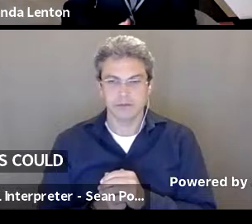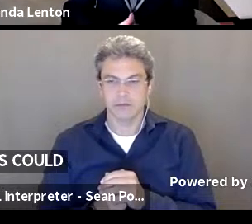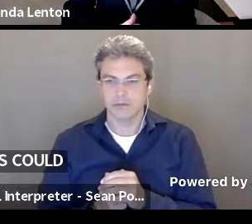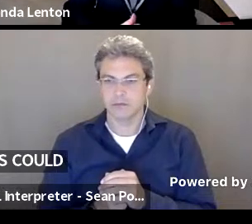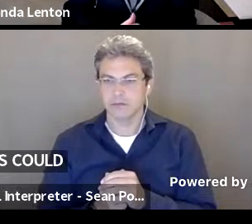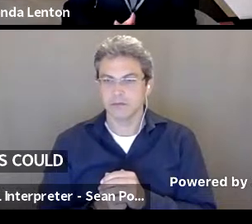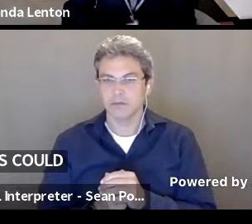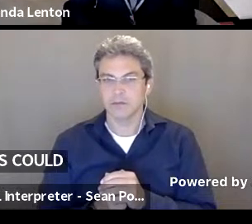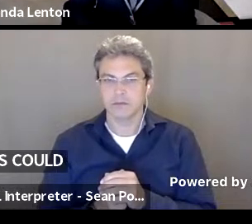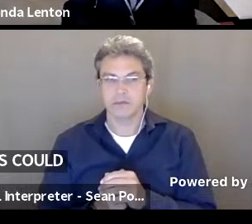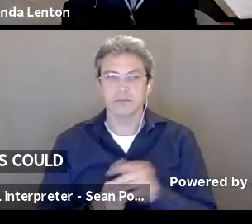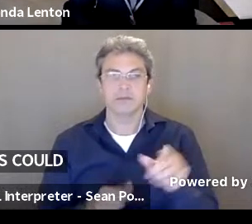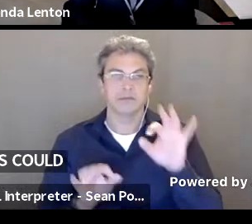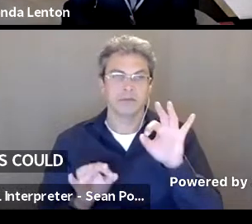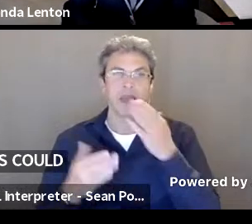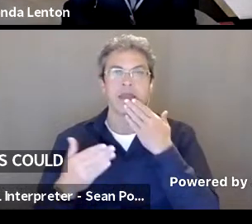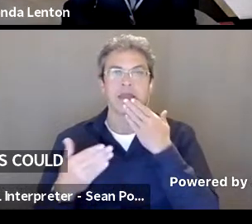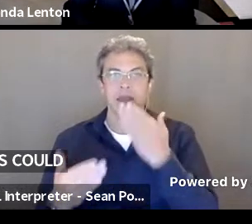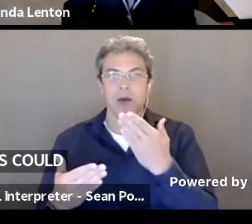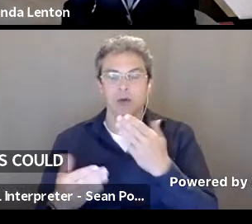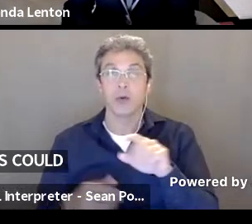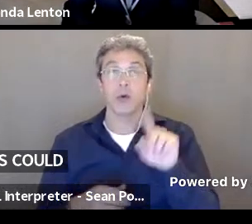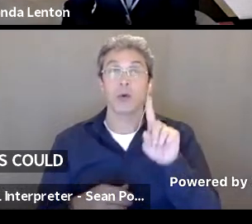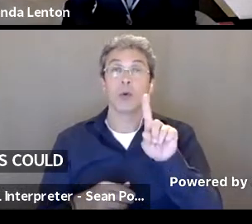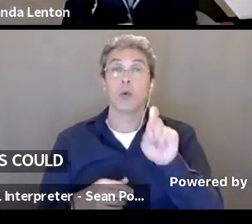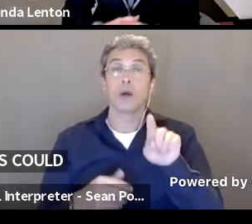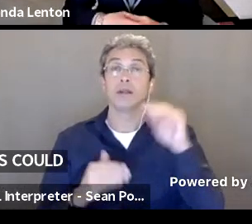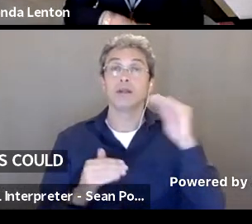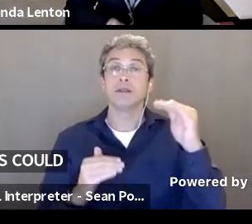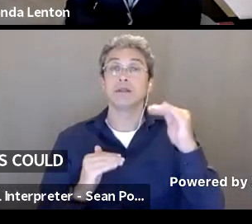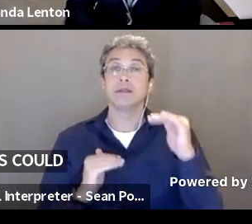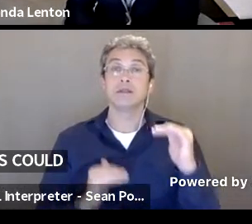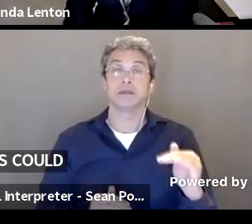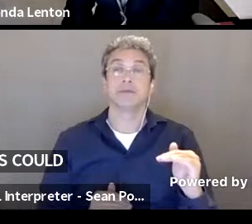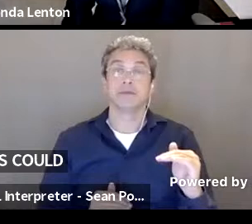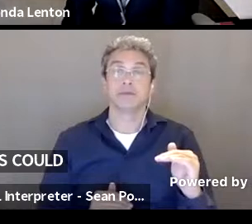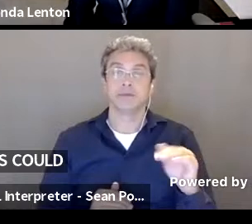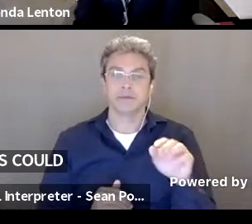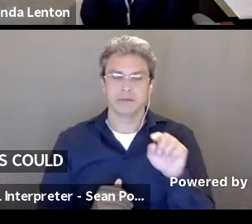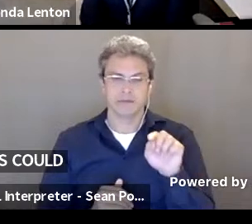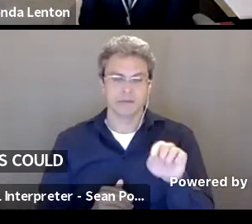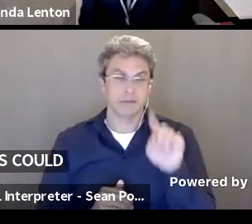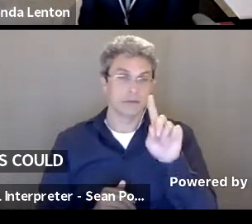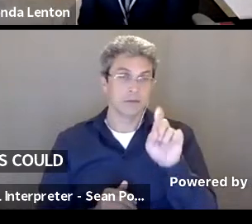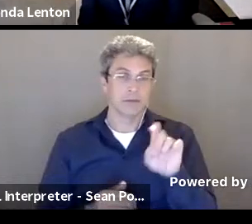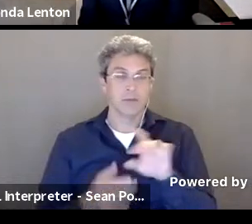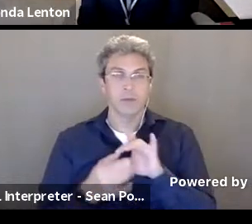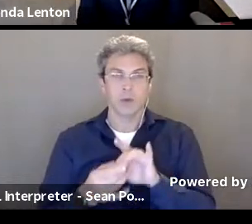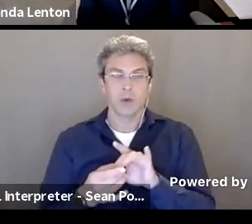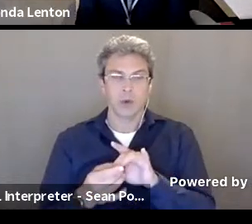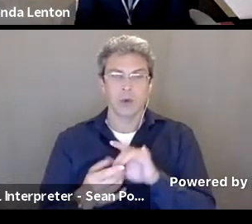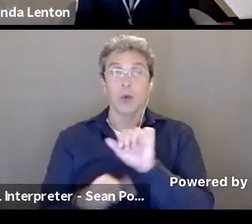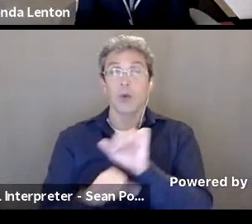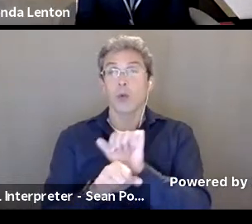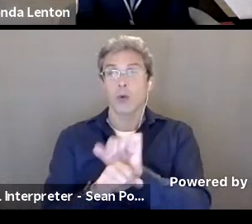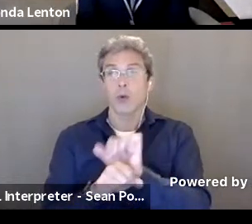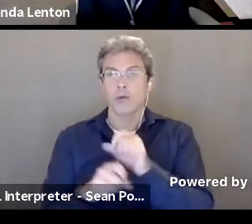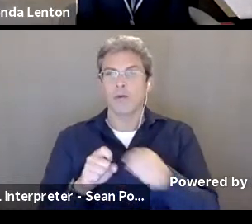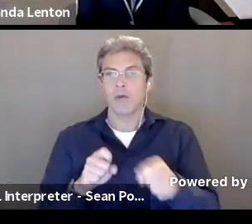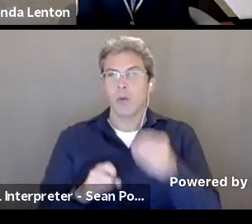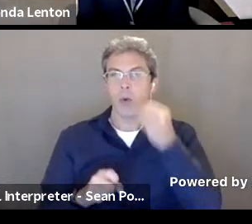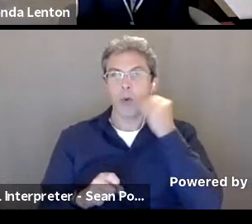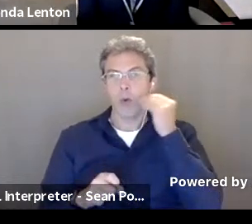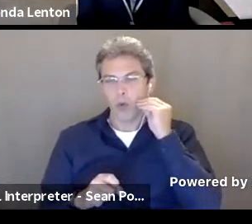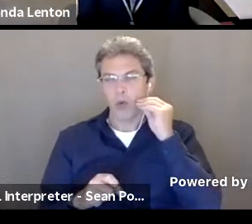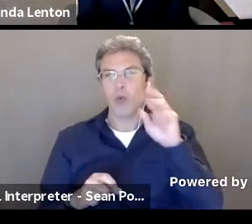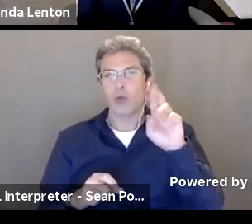Thank you all. The next question is related to remote working or changing of the workplace.